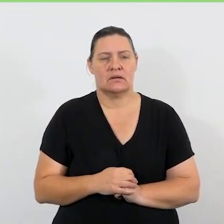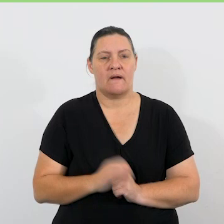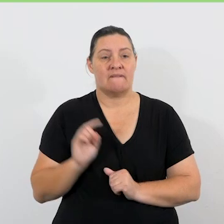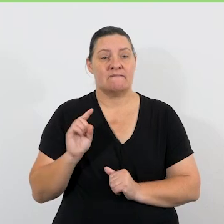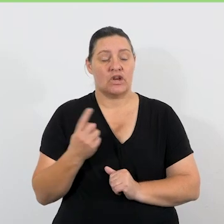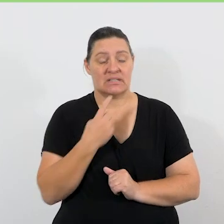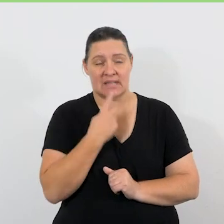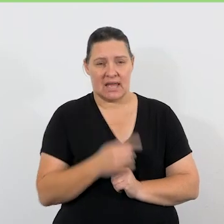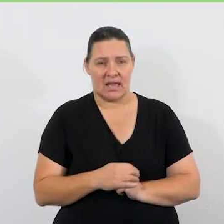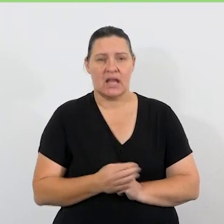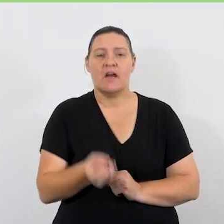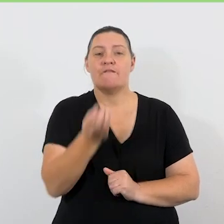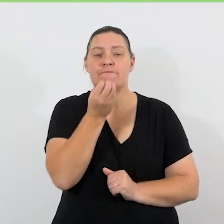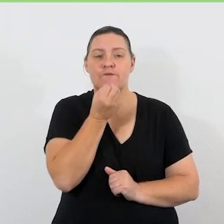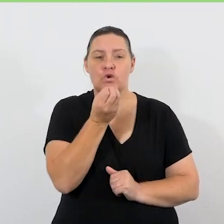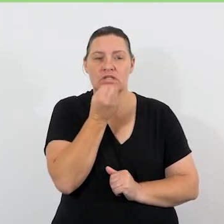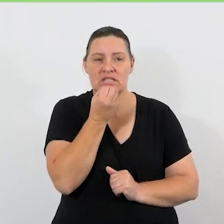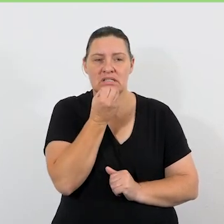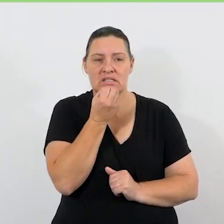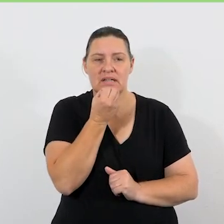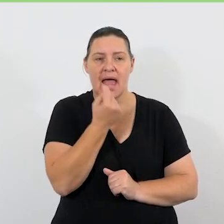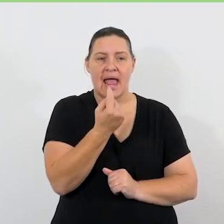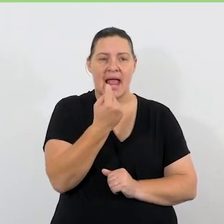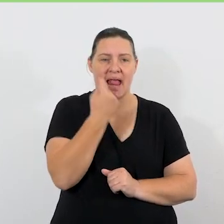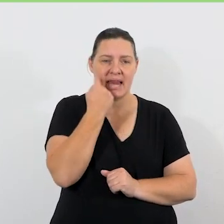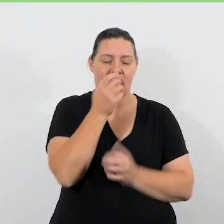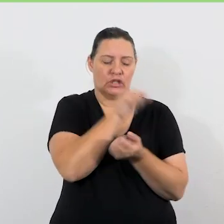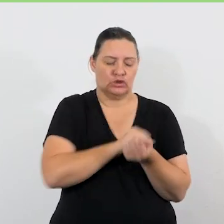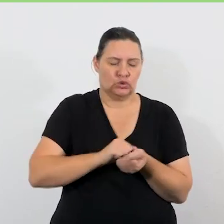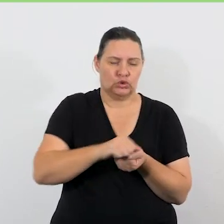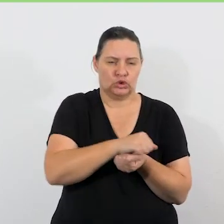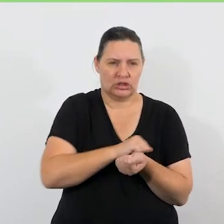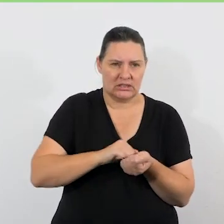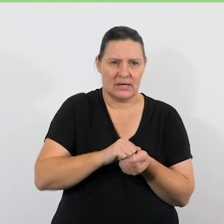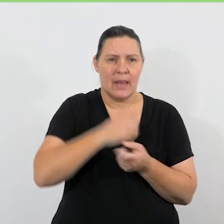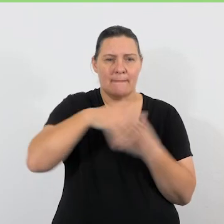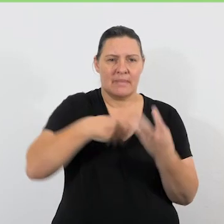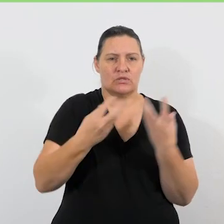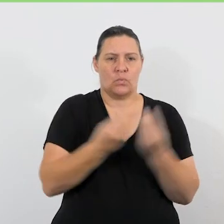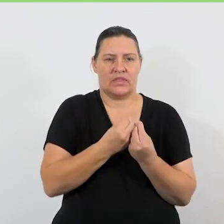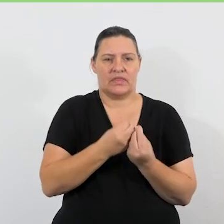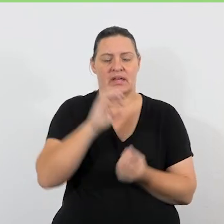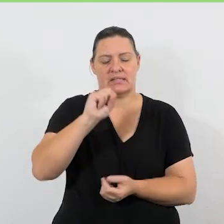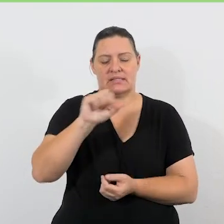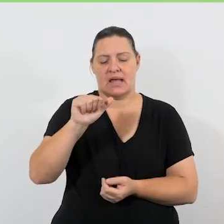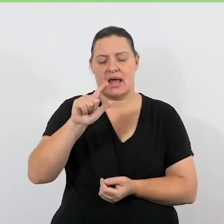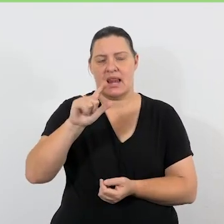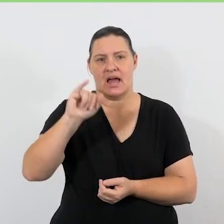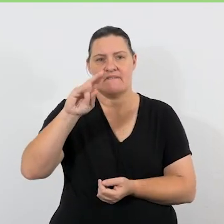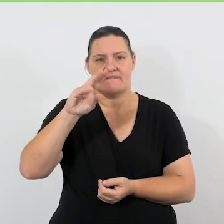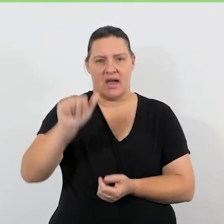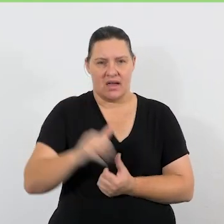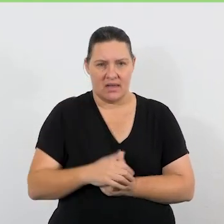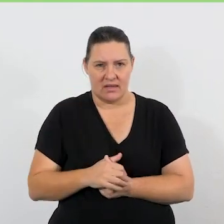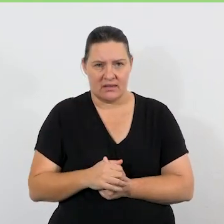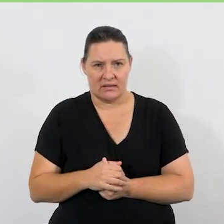The first one says food is taken in and chewed and mixed with saliva.